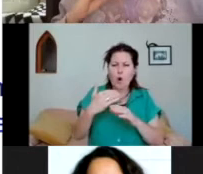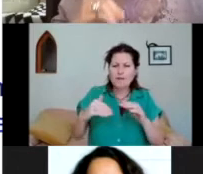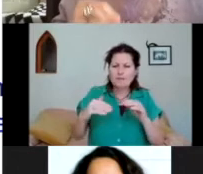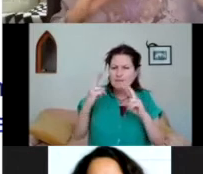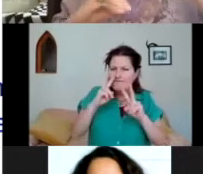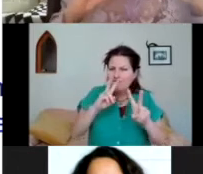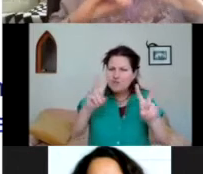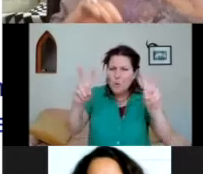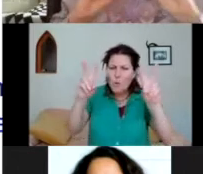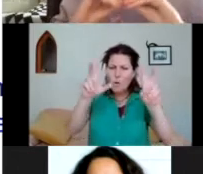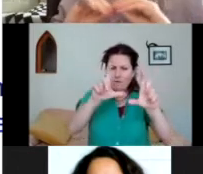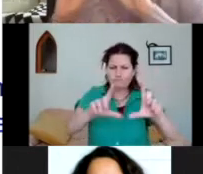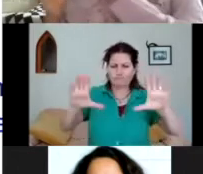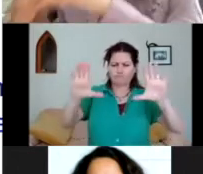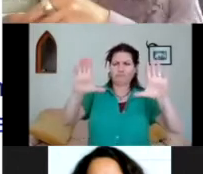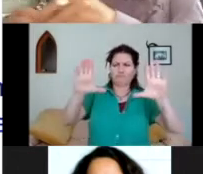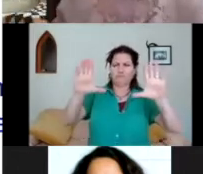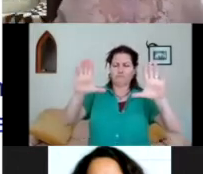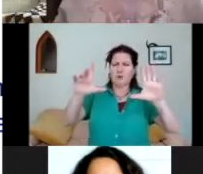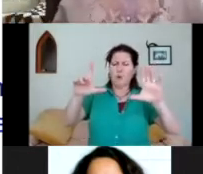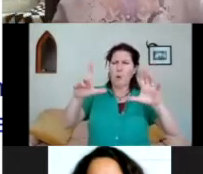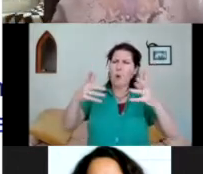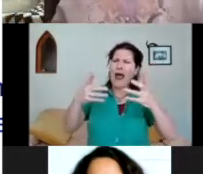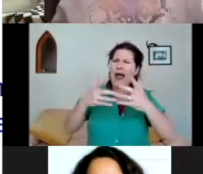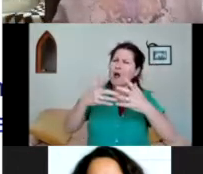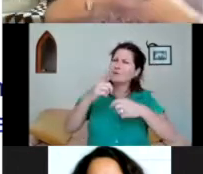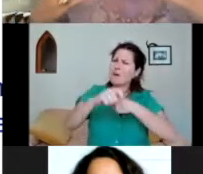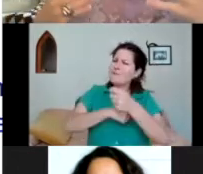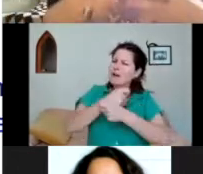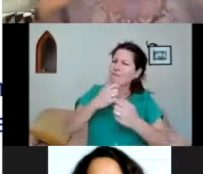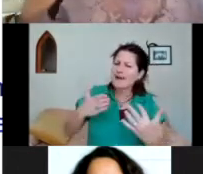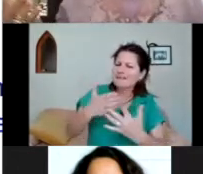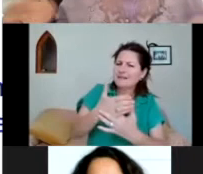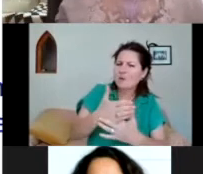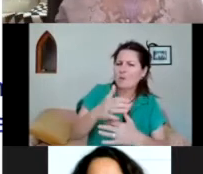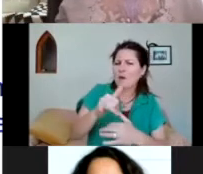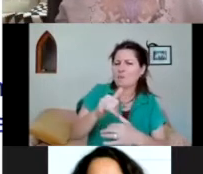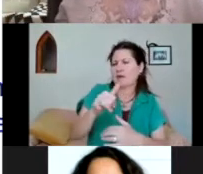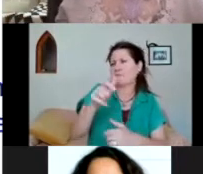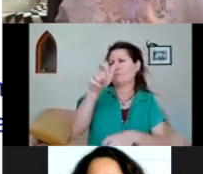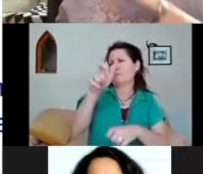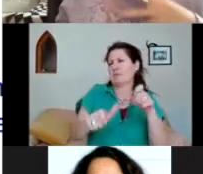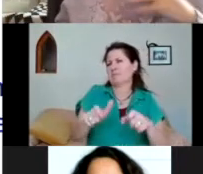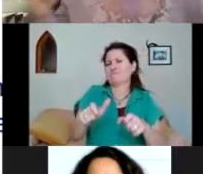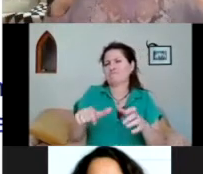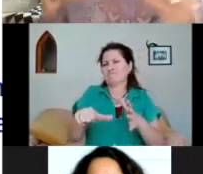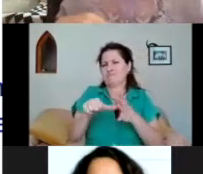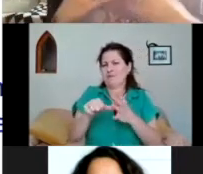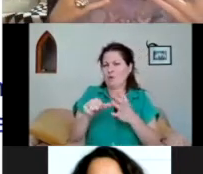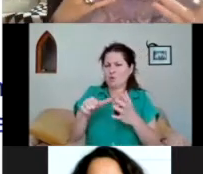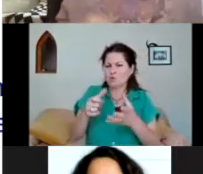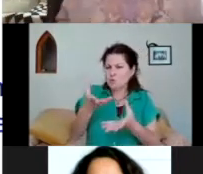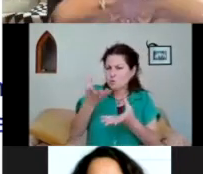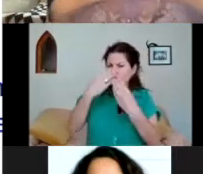thinking towards how to make this work accessible for people who cannot necessarily experience visually the work, but will need